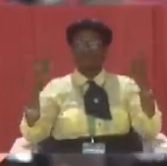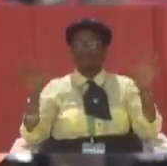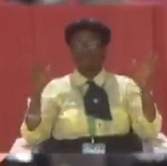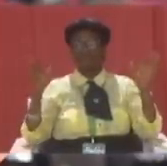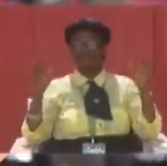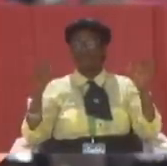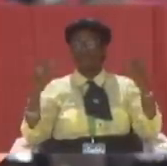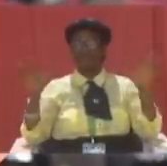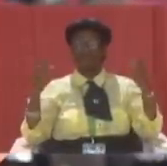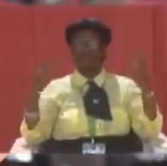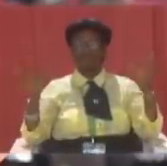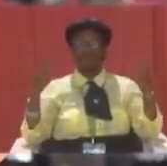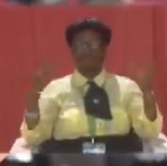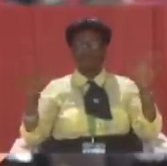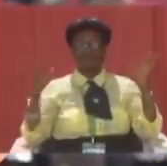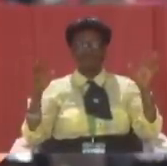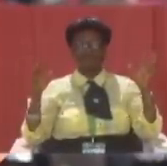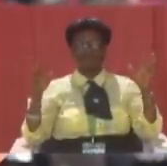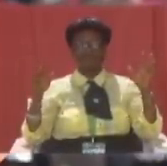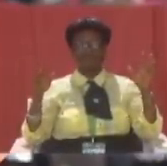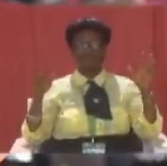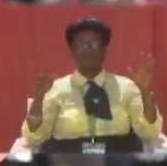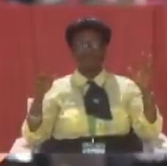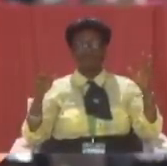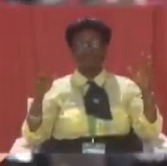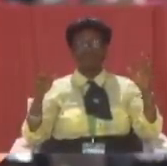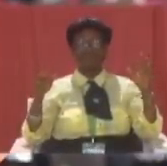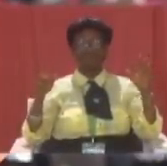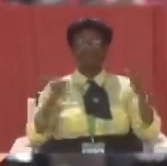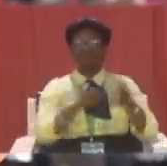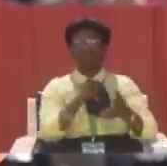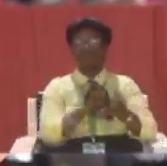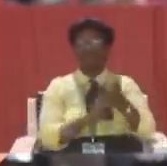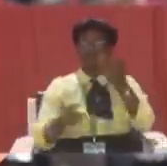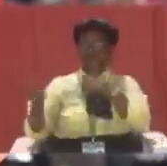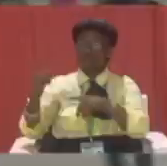As the people are coming, they are coming from all over.